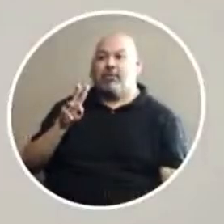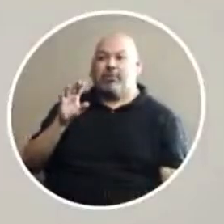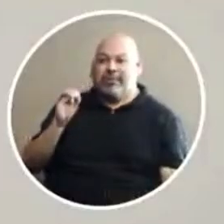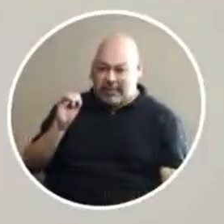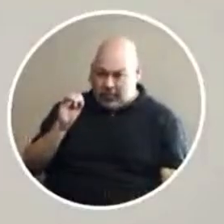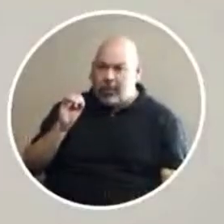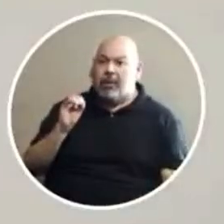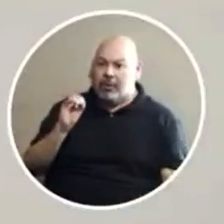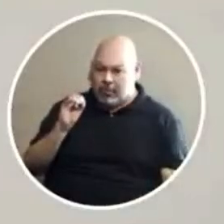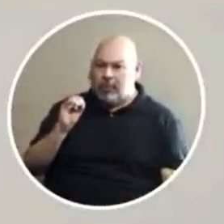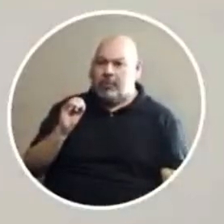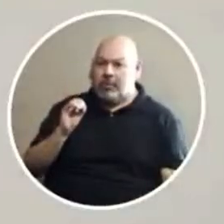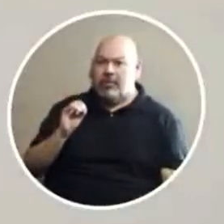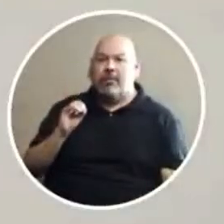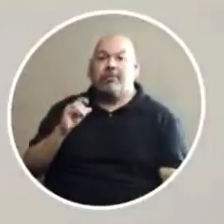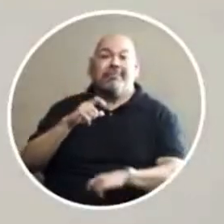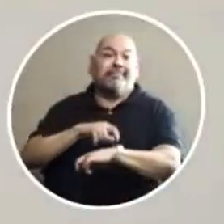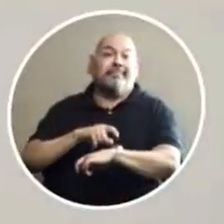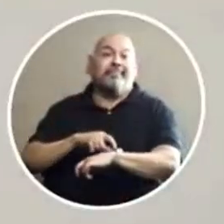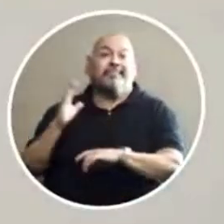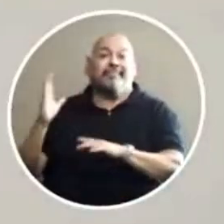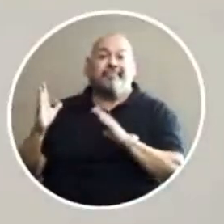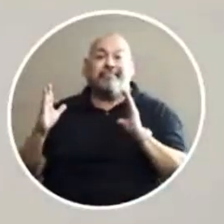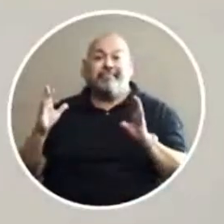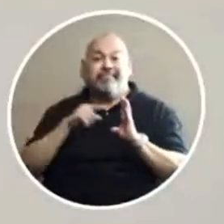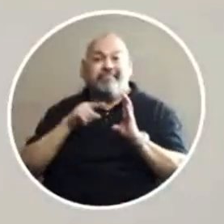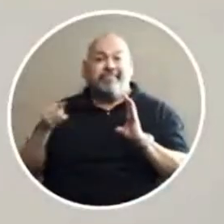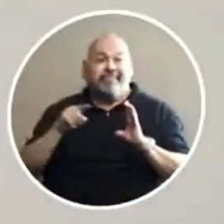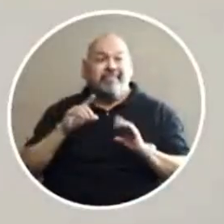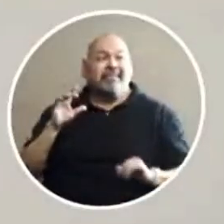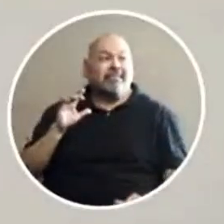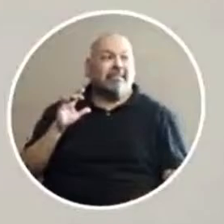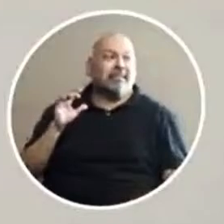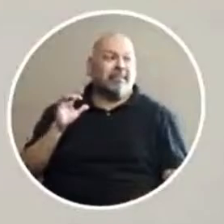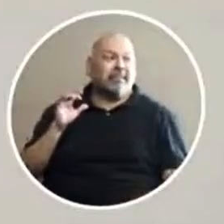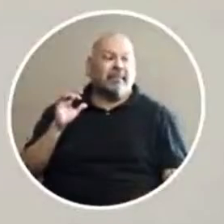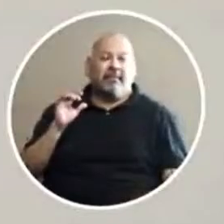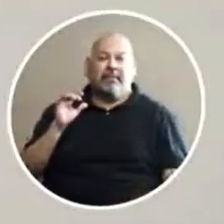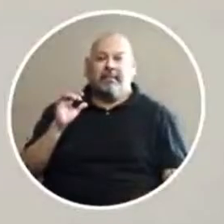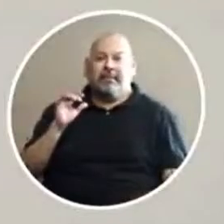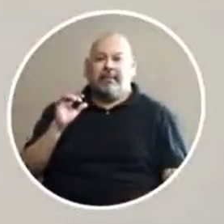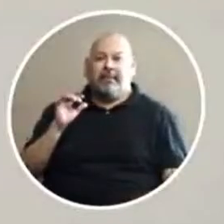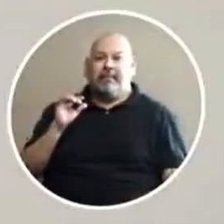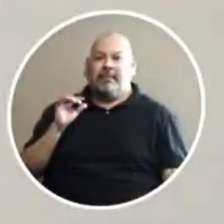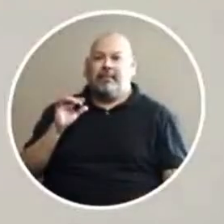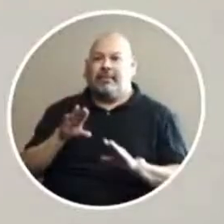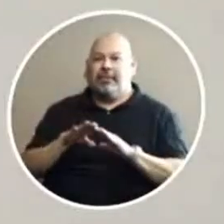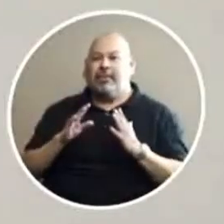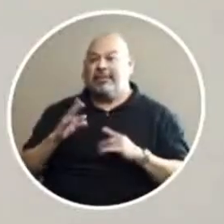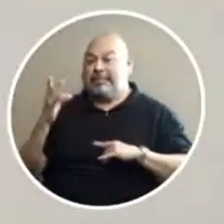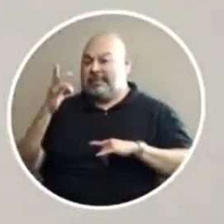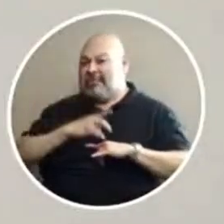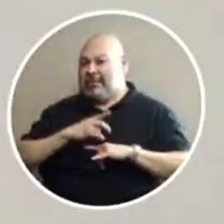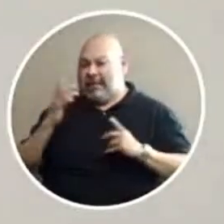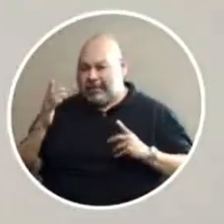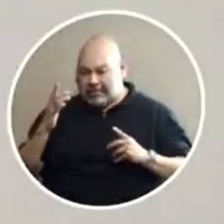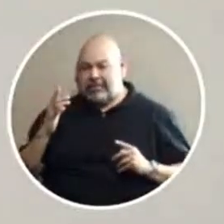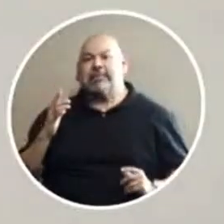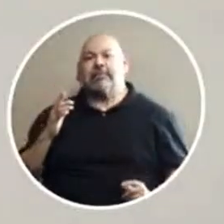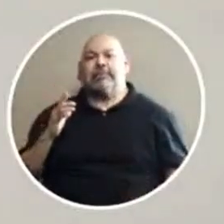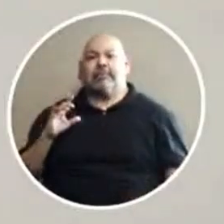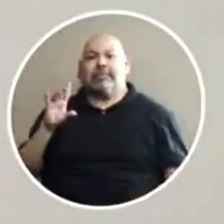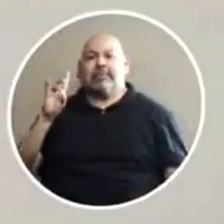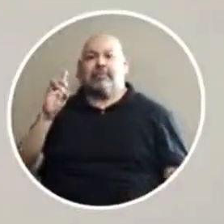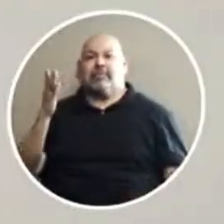212-6520. The hours of operation for this triage center are, we open 7 days a week